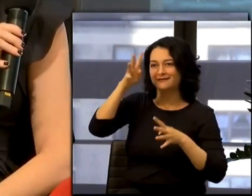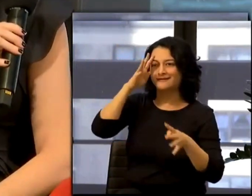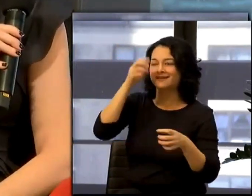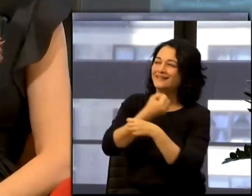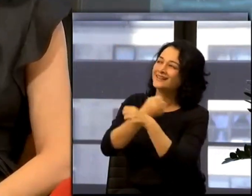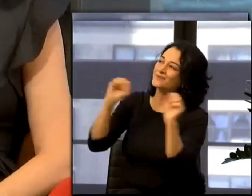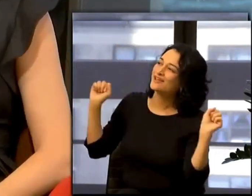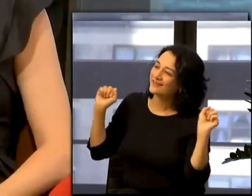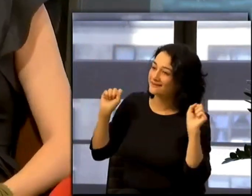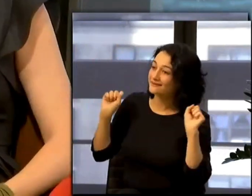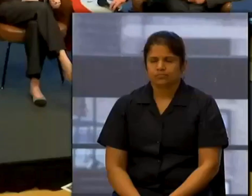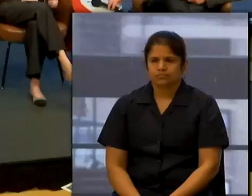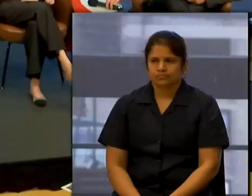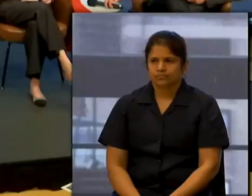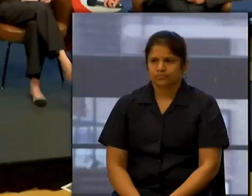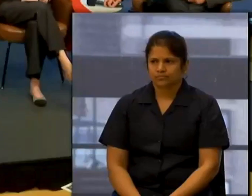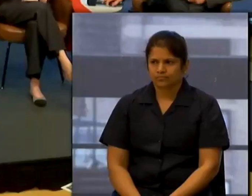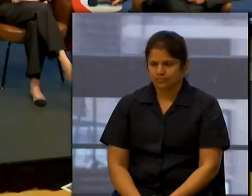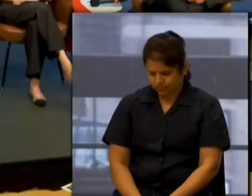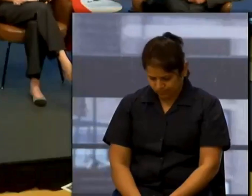here.